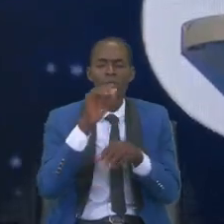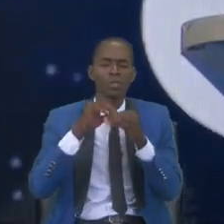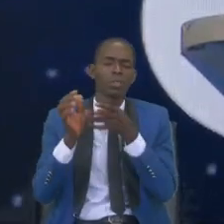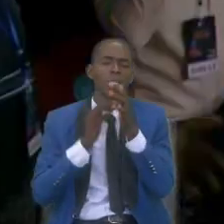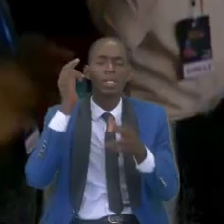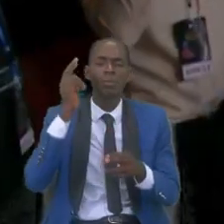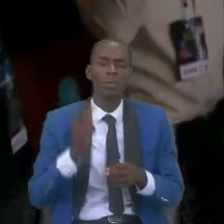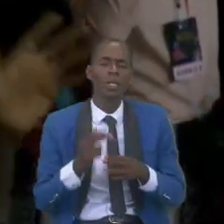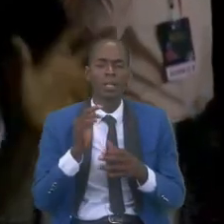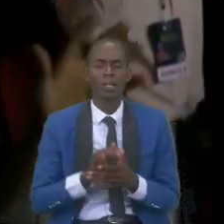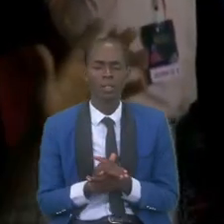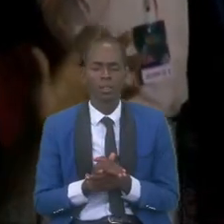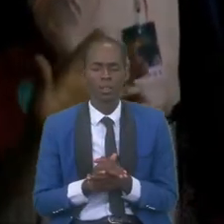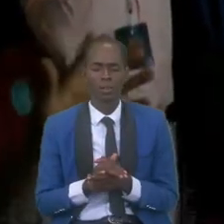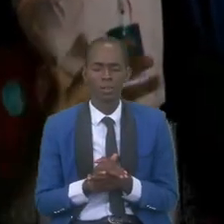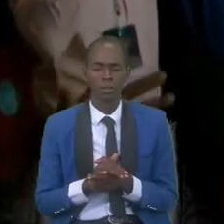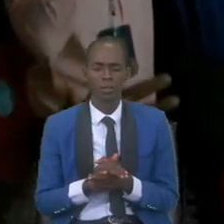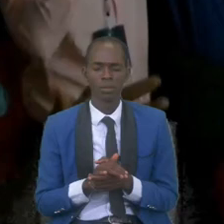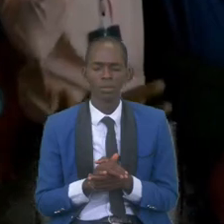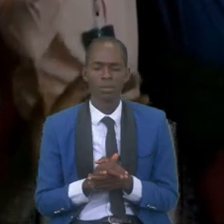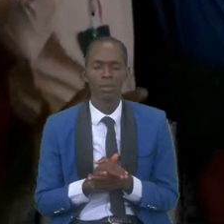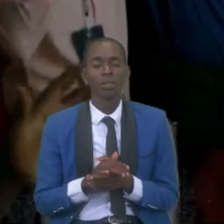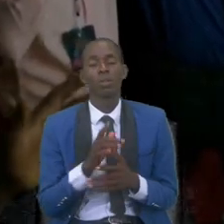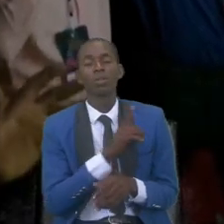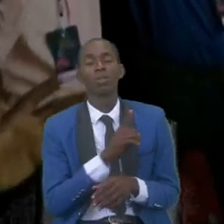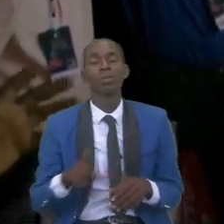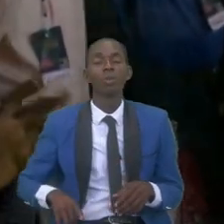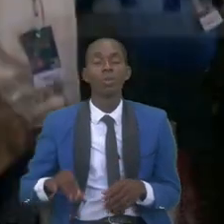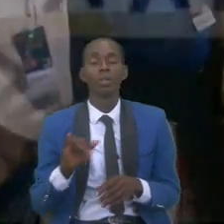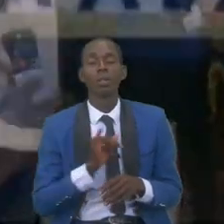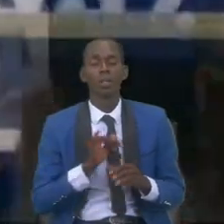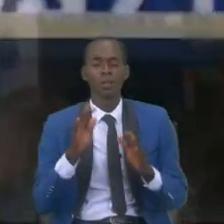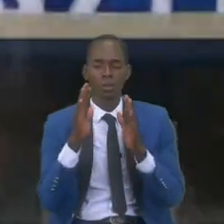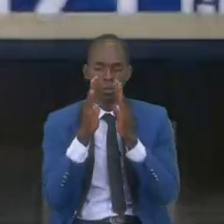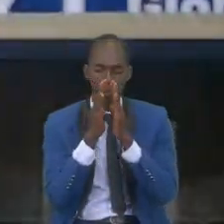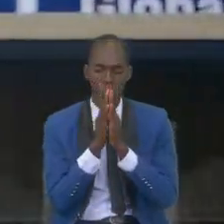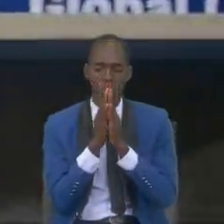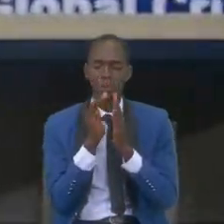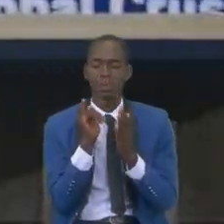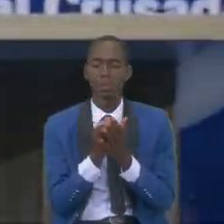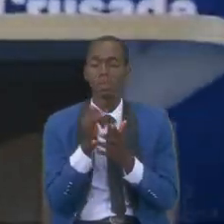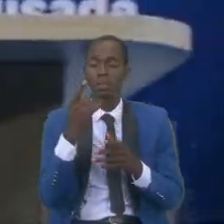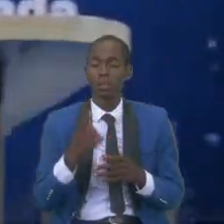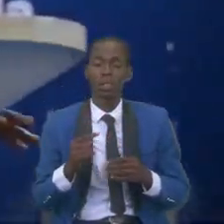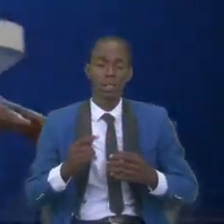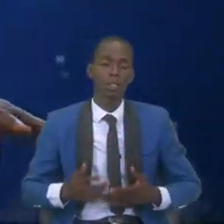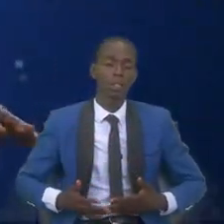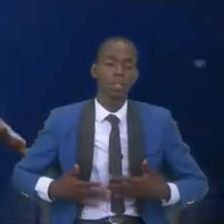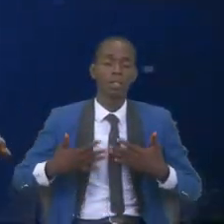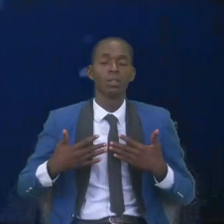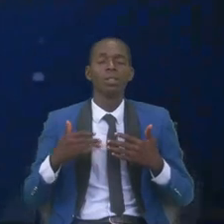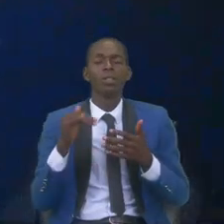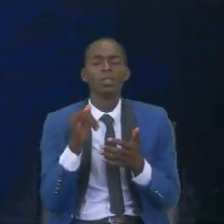Jesus' name. Lord, I pray that the life that will not